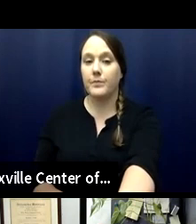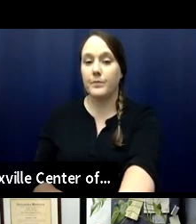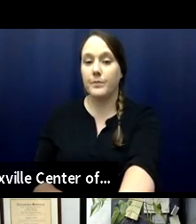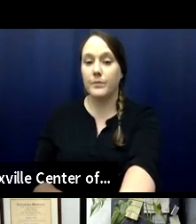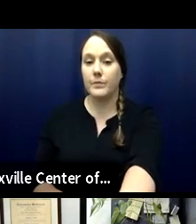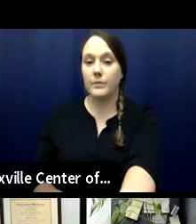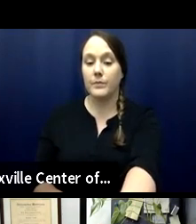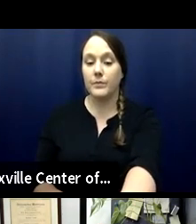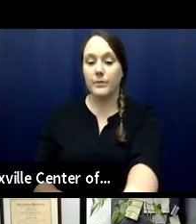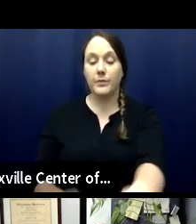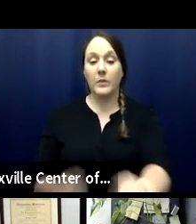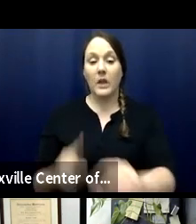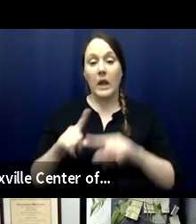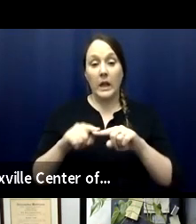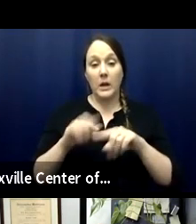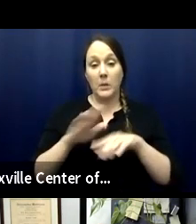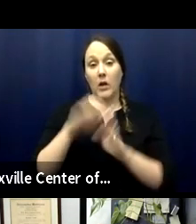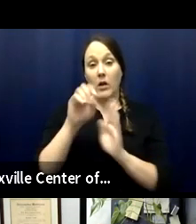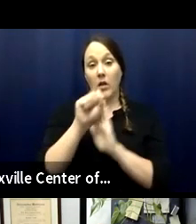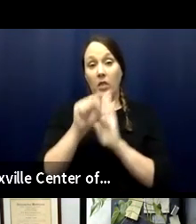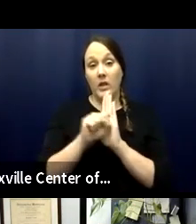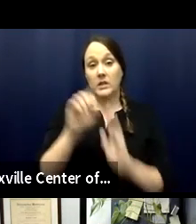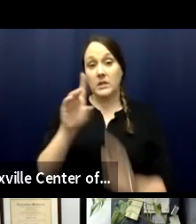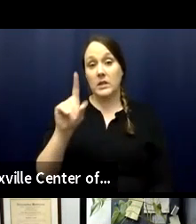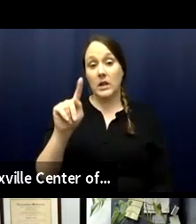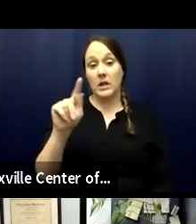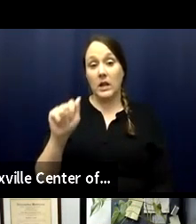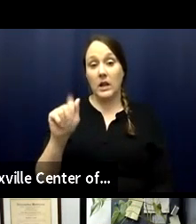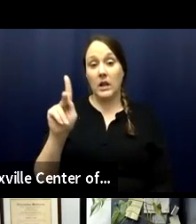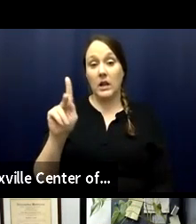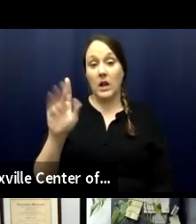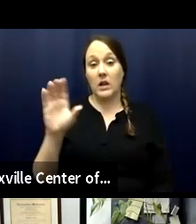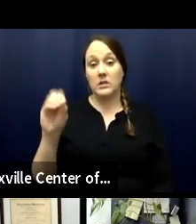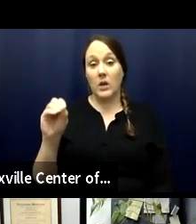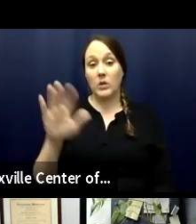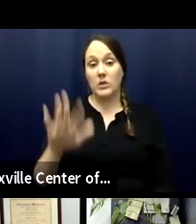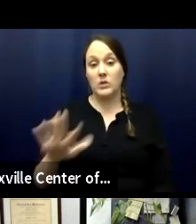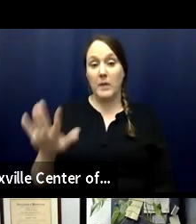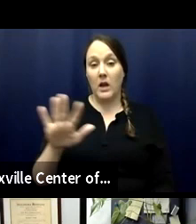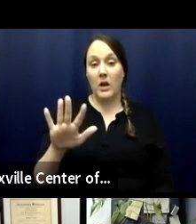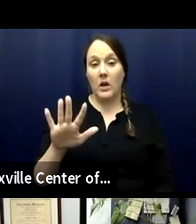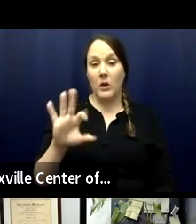Right, and based on state data, Knox County is right around